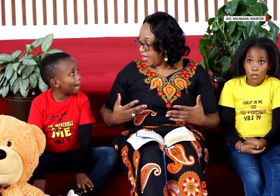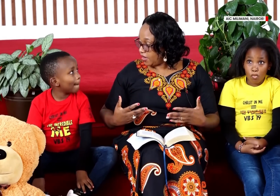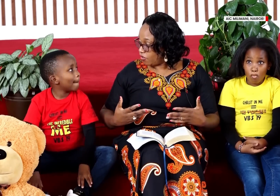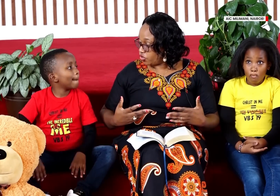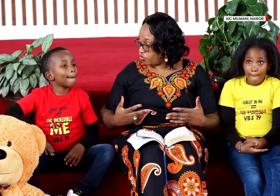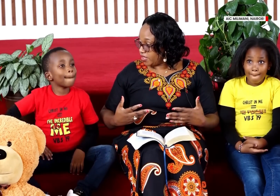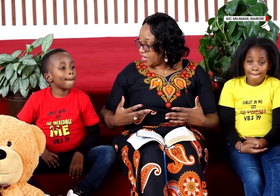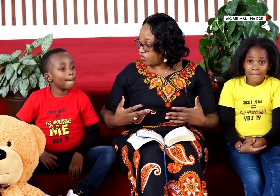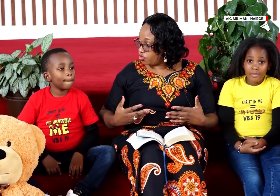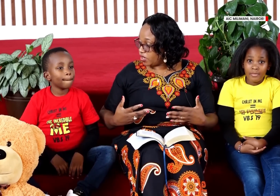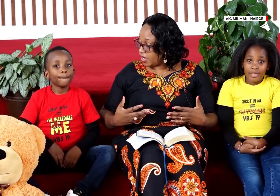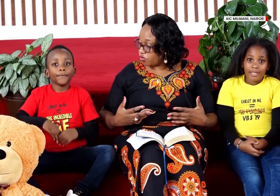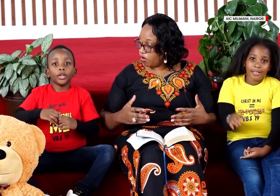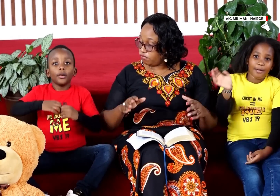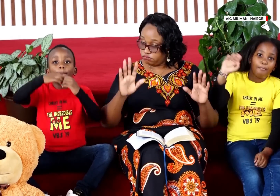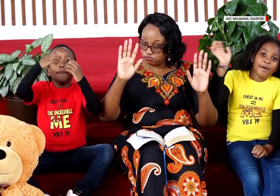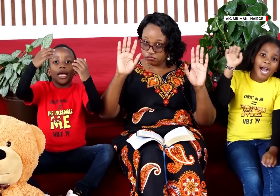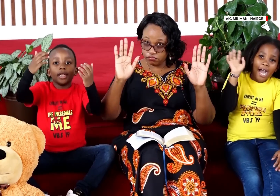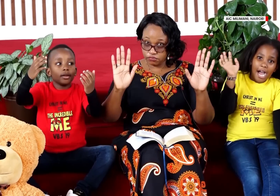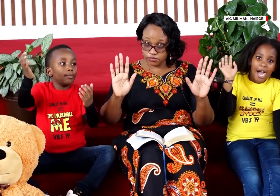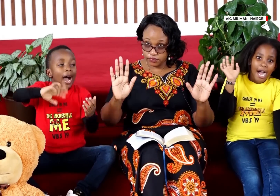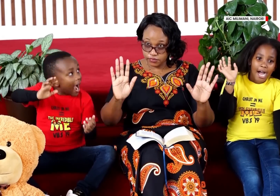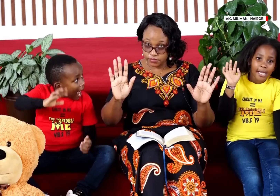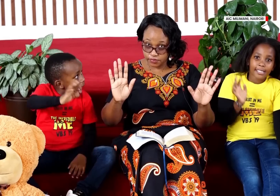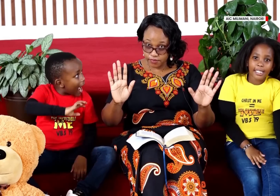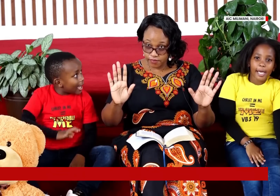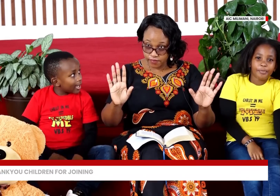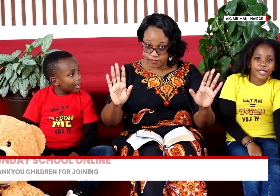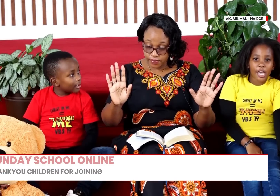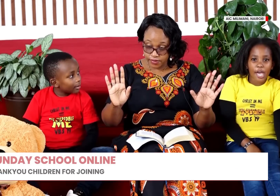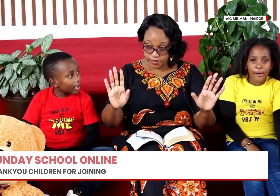from here, what should we say to the children at home? Bye.